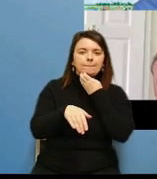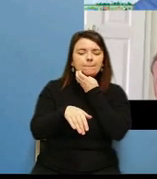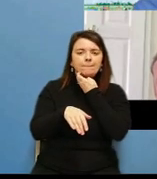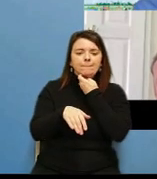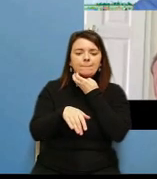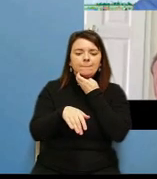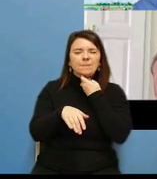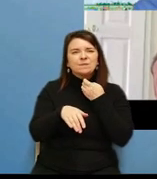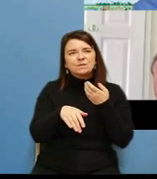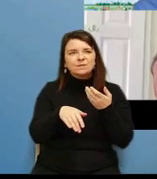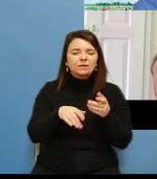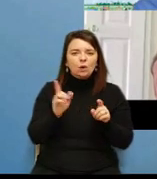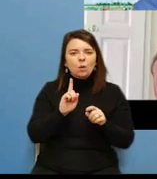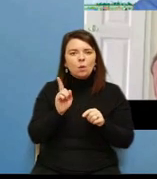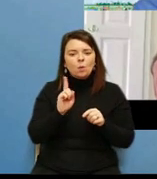that initial step of,